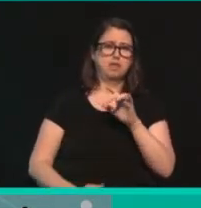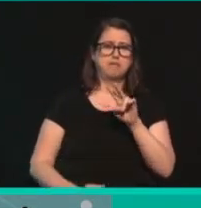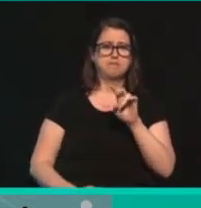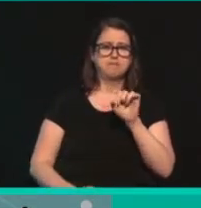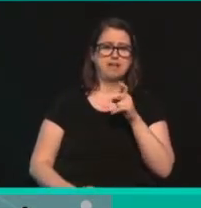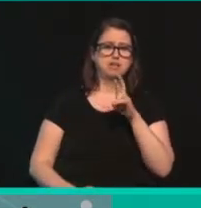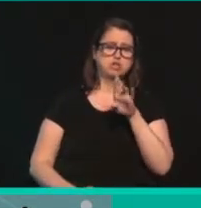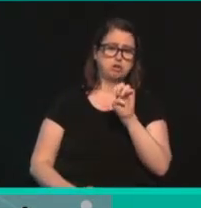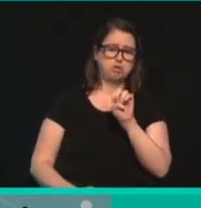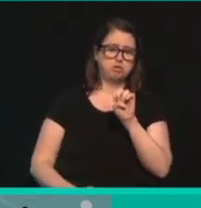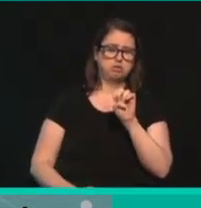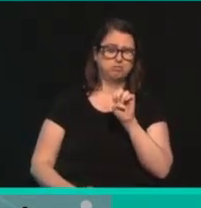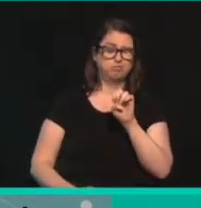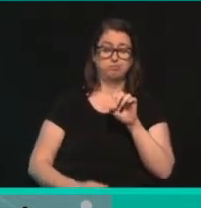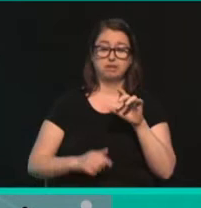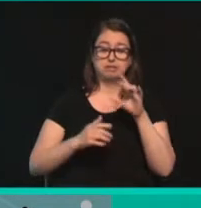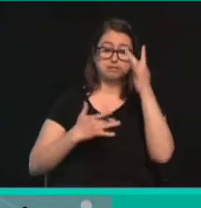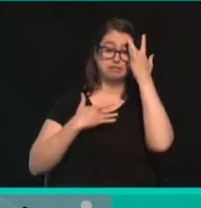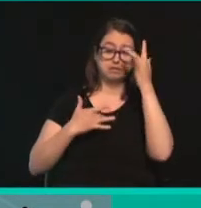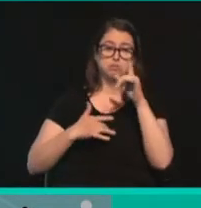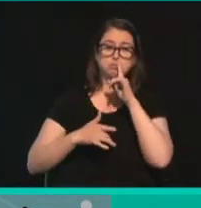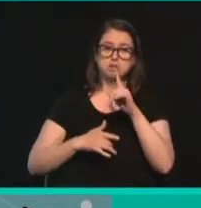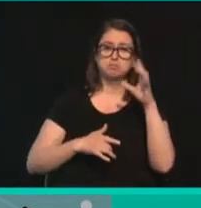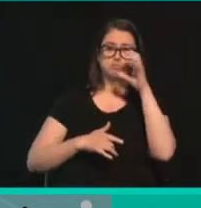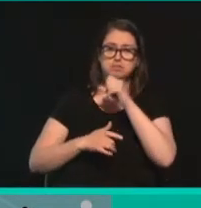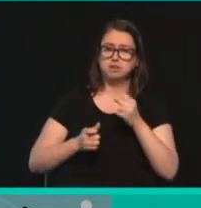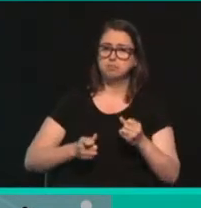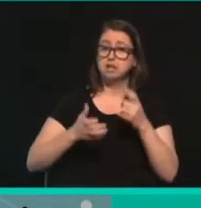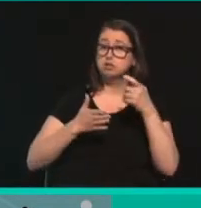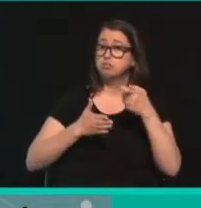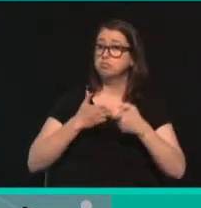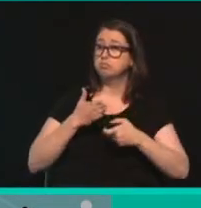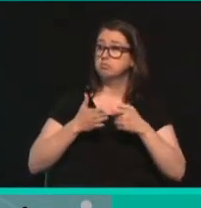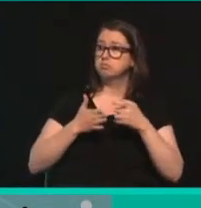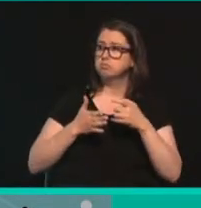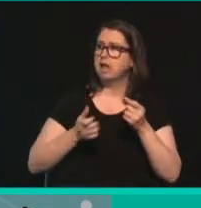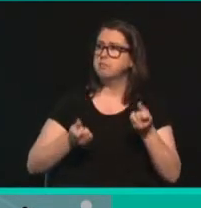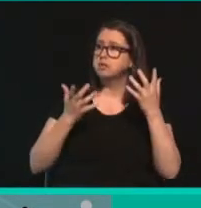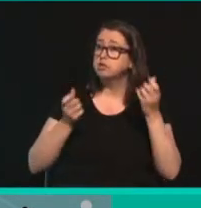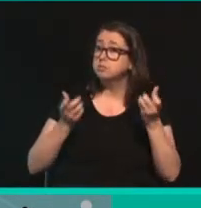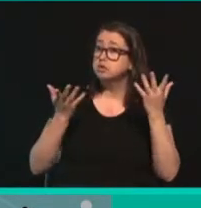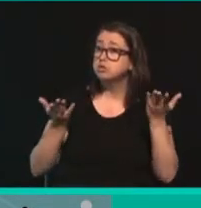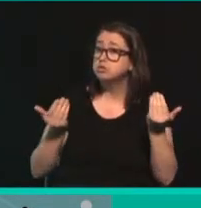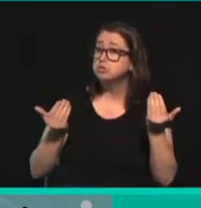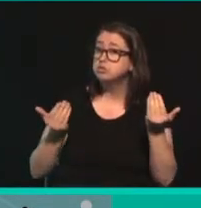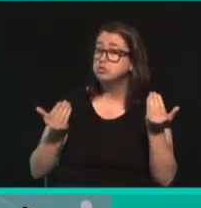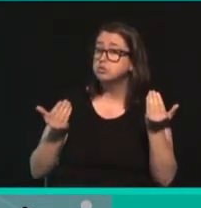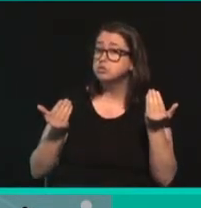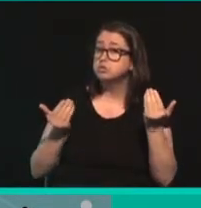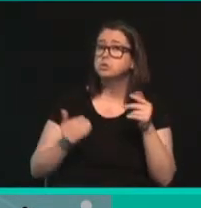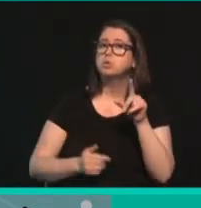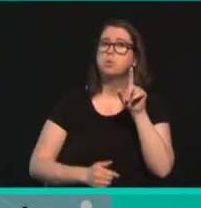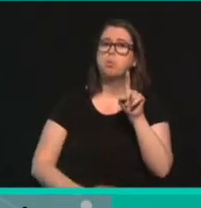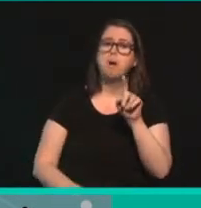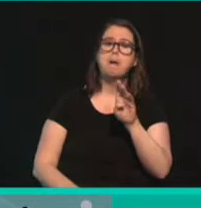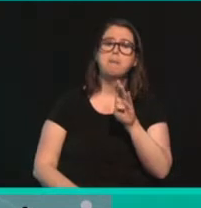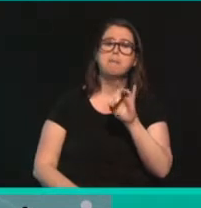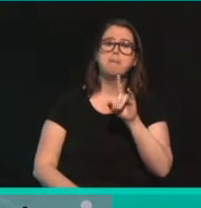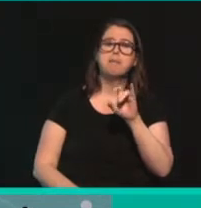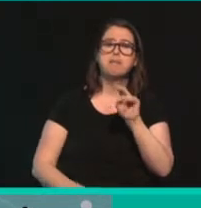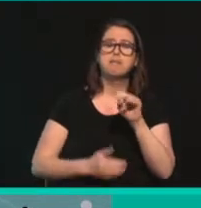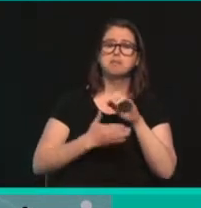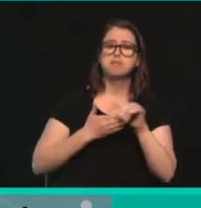achieved an estimated, how much? So I can't hear you. $1 billion